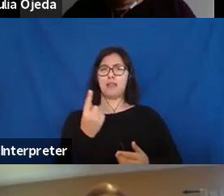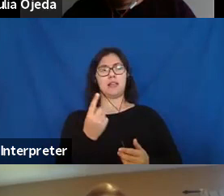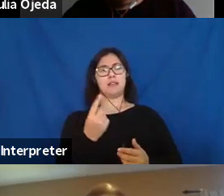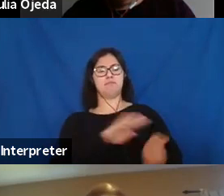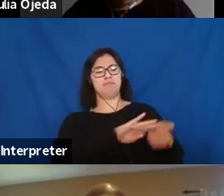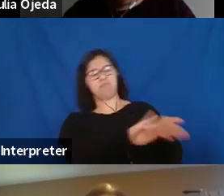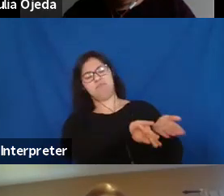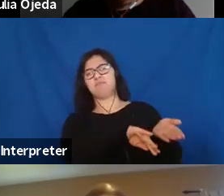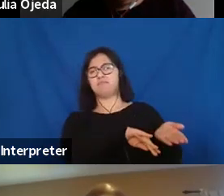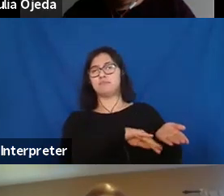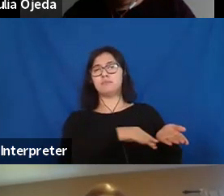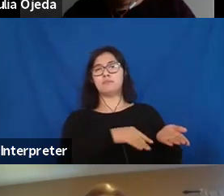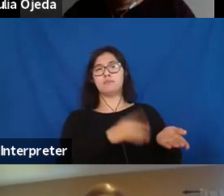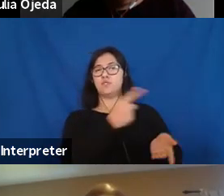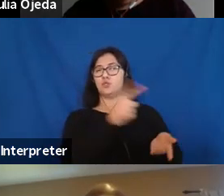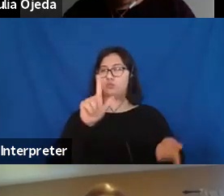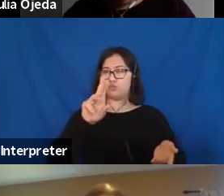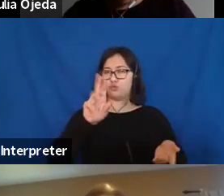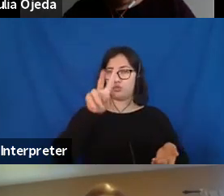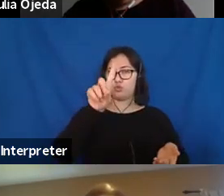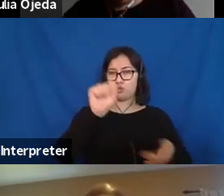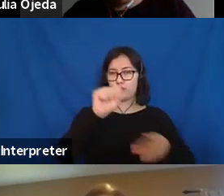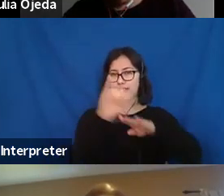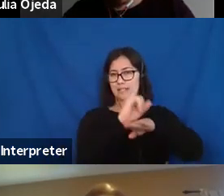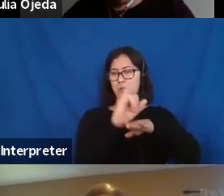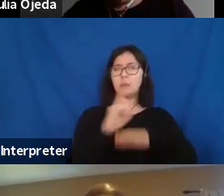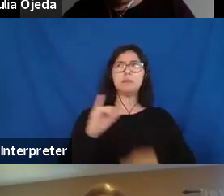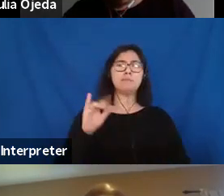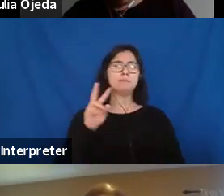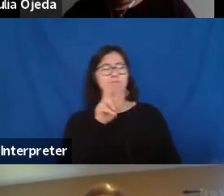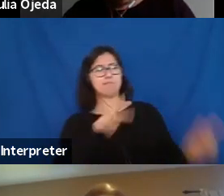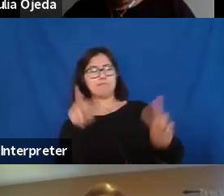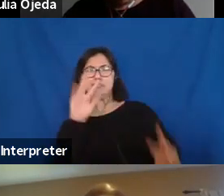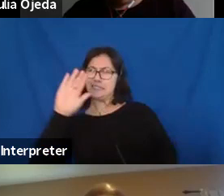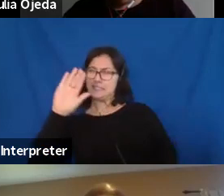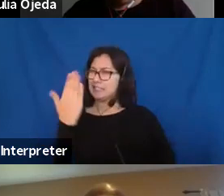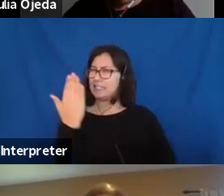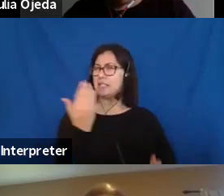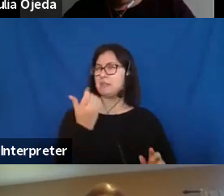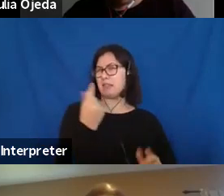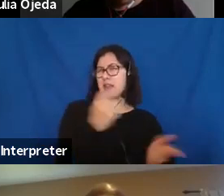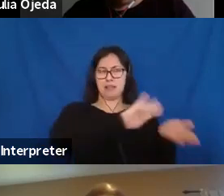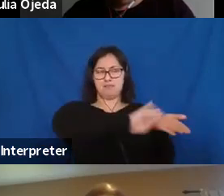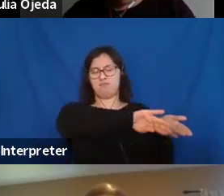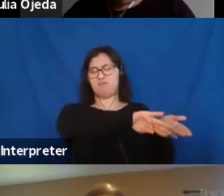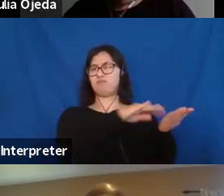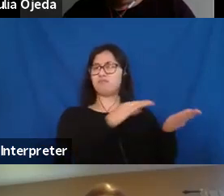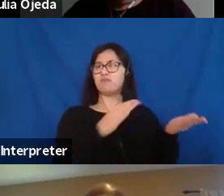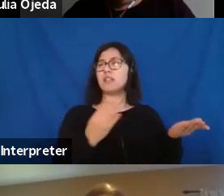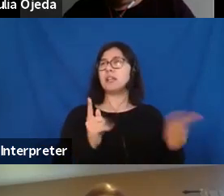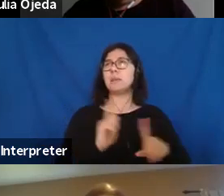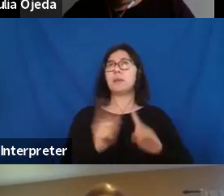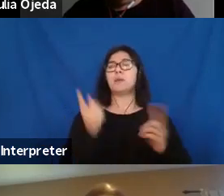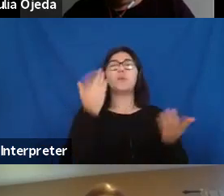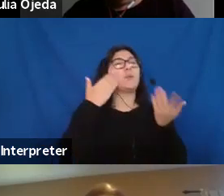Well, we don't know if Bob, it sounds like he could be dismissive, but we won't really actually know unless we kind of